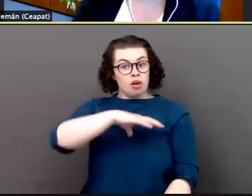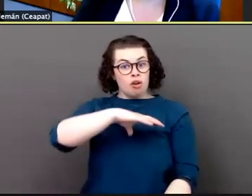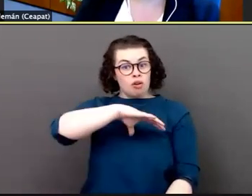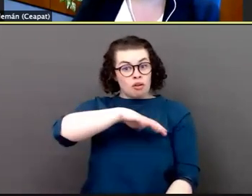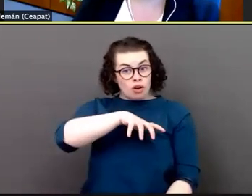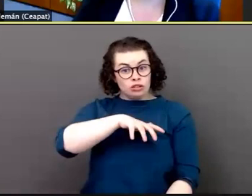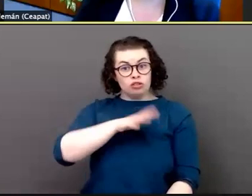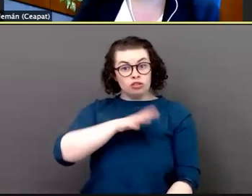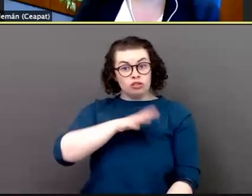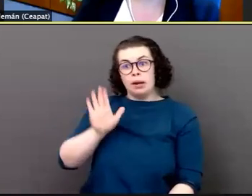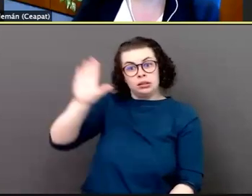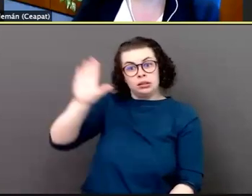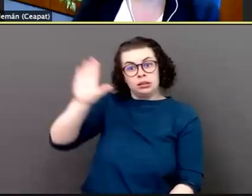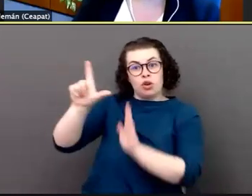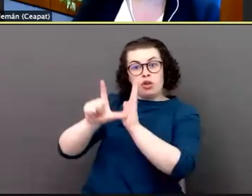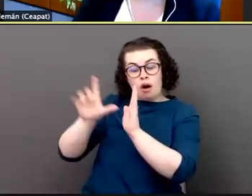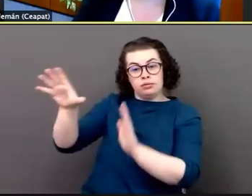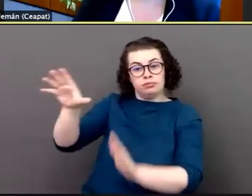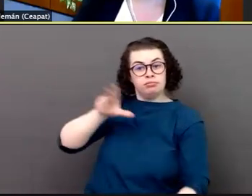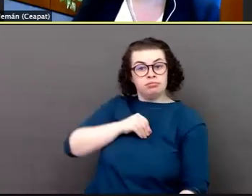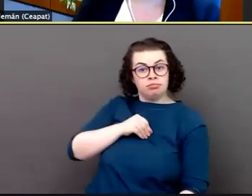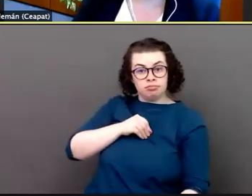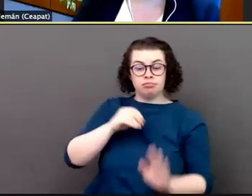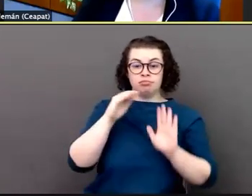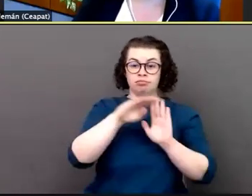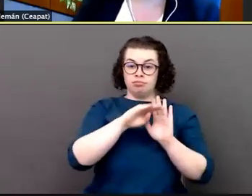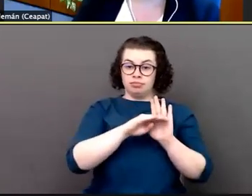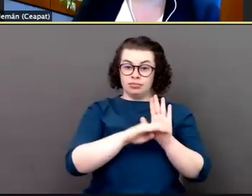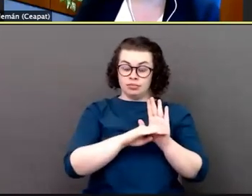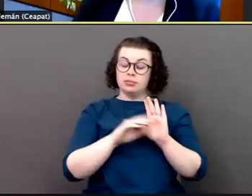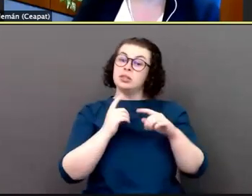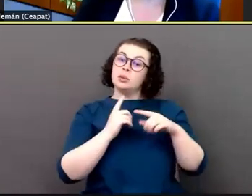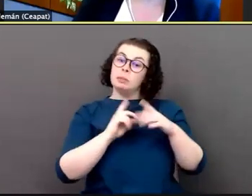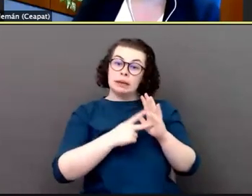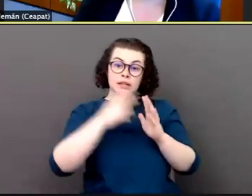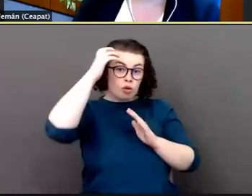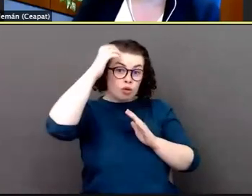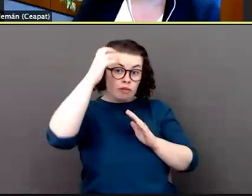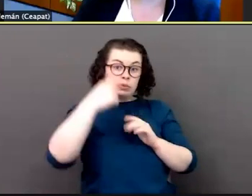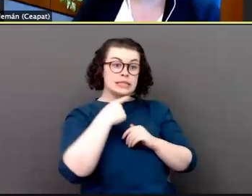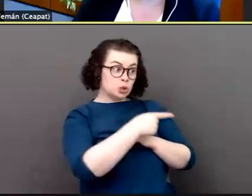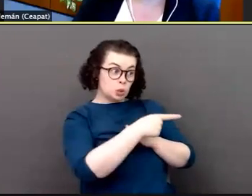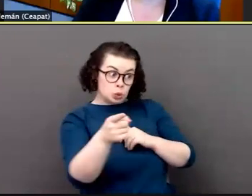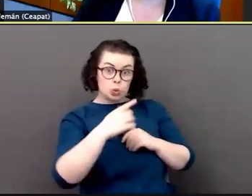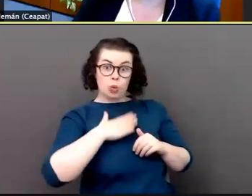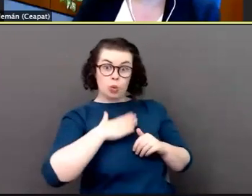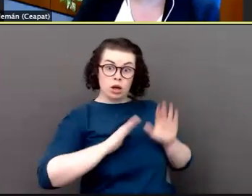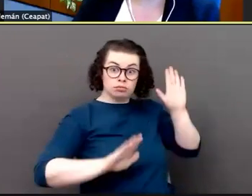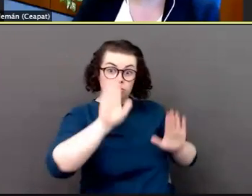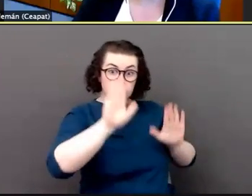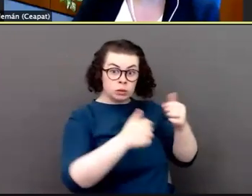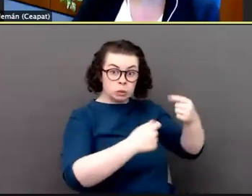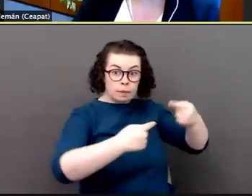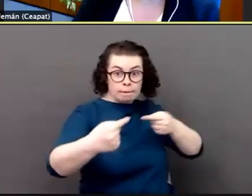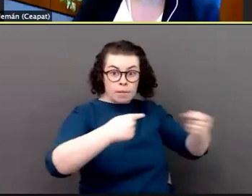a requirement that the winning company must meet with its design and construction